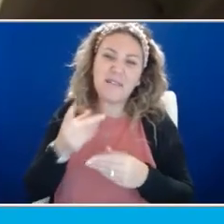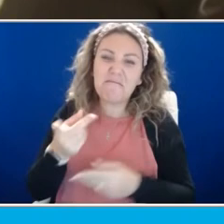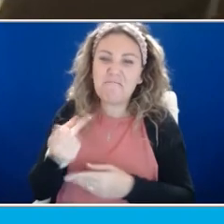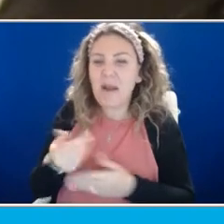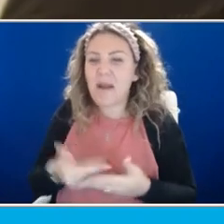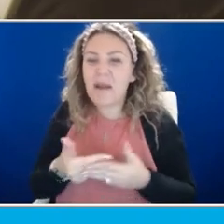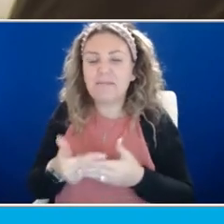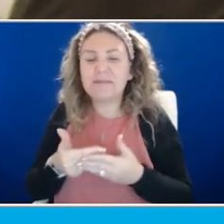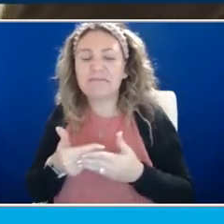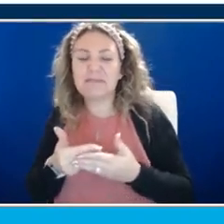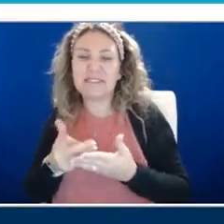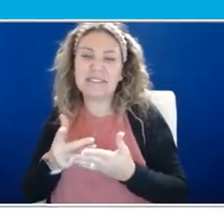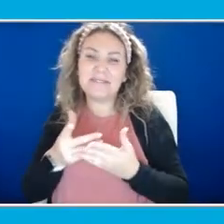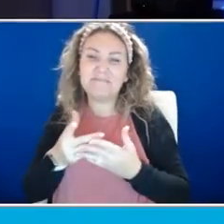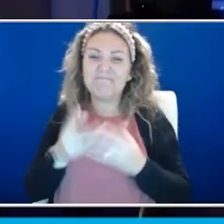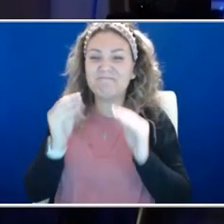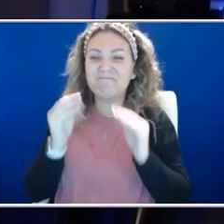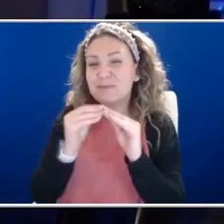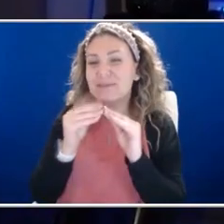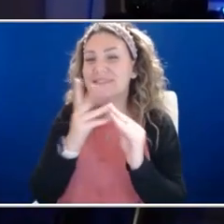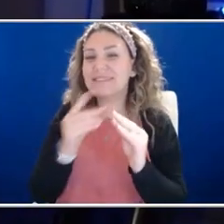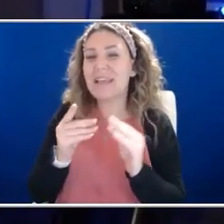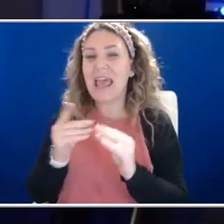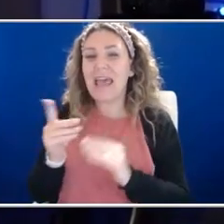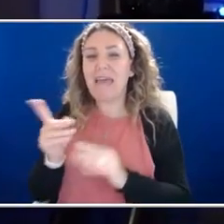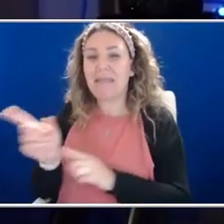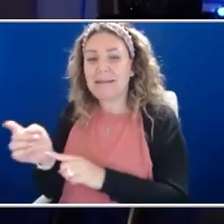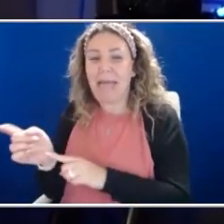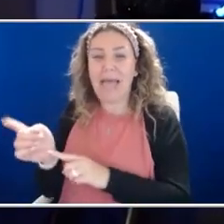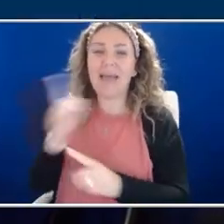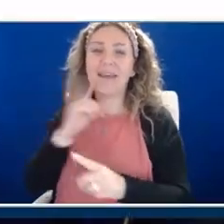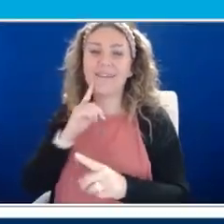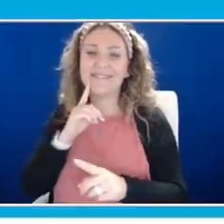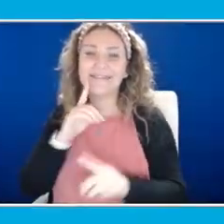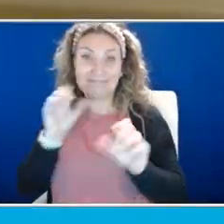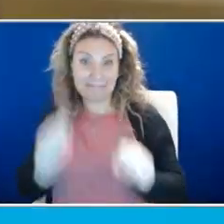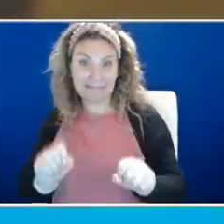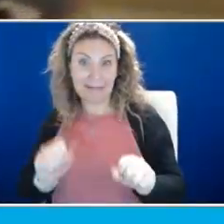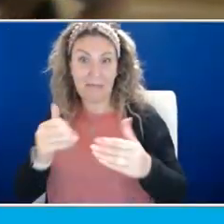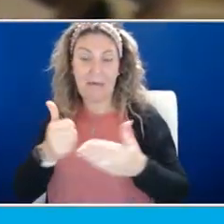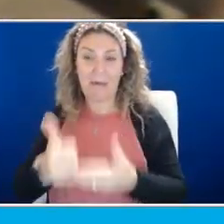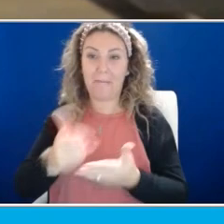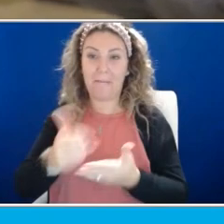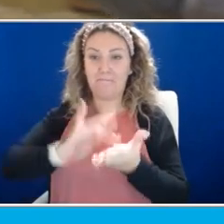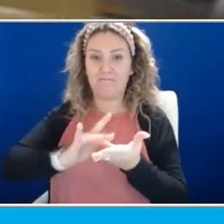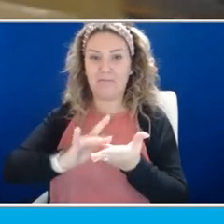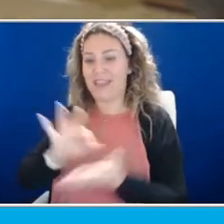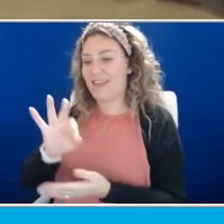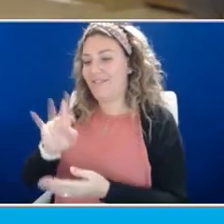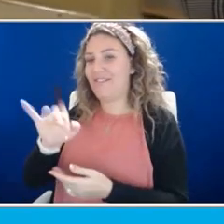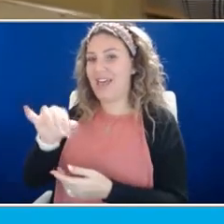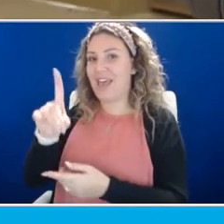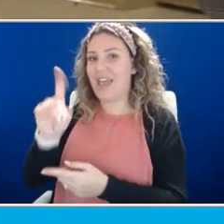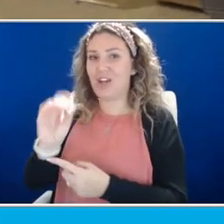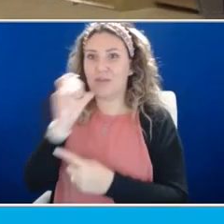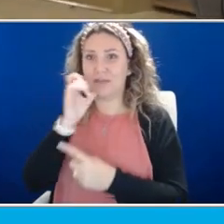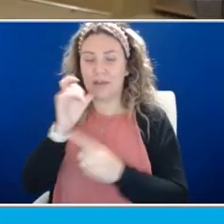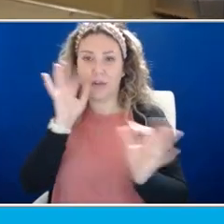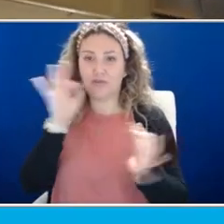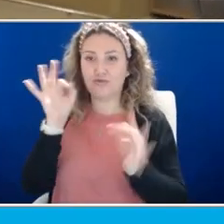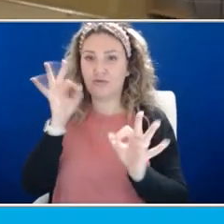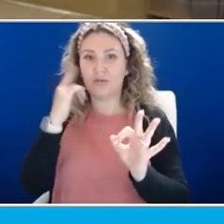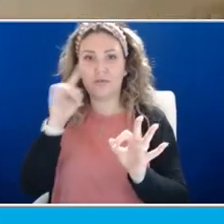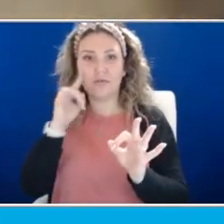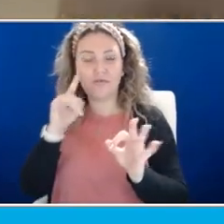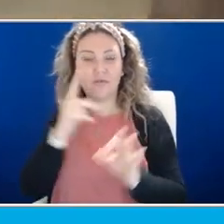medicine, but it can be. I'm Jessica Lovell. Studies show Fido isn't just a distraction for patients in pain, but a